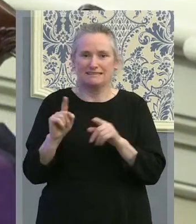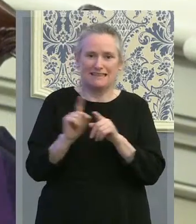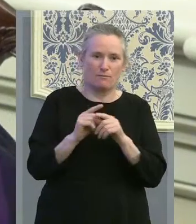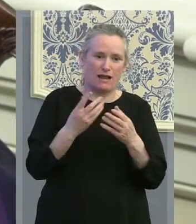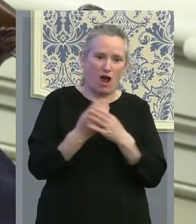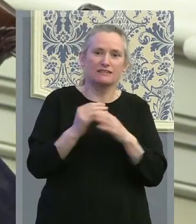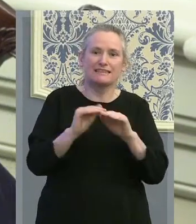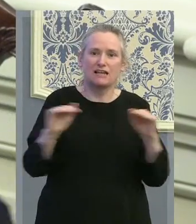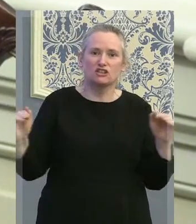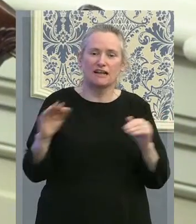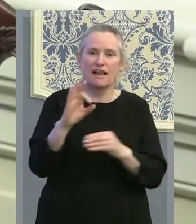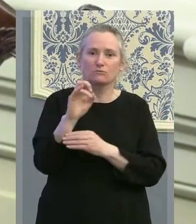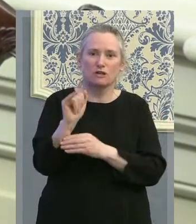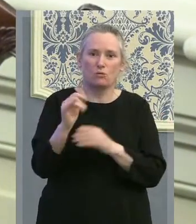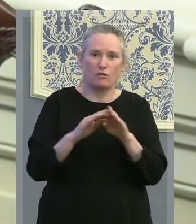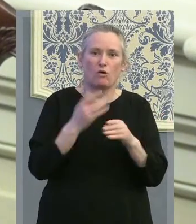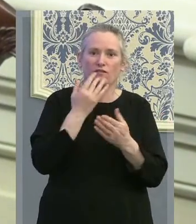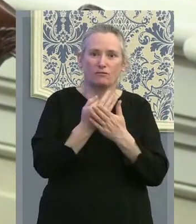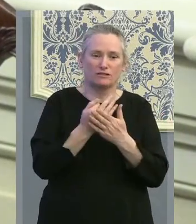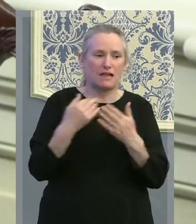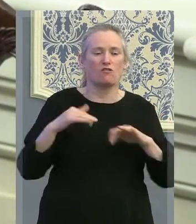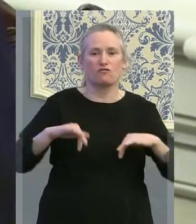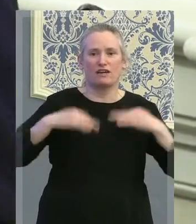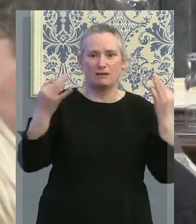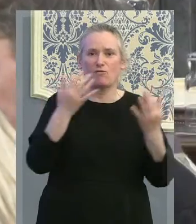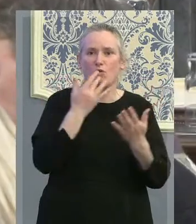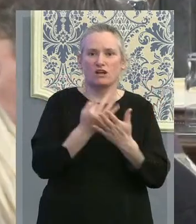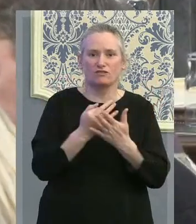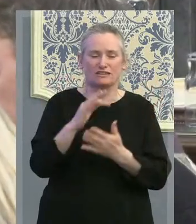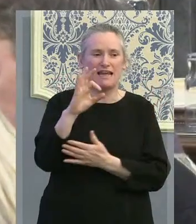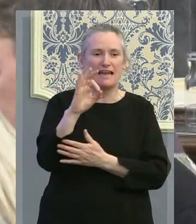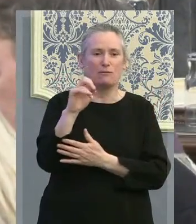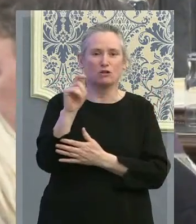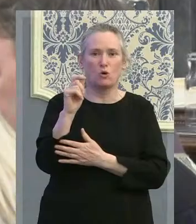and now Freeman of Waterford, Gilbert O'Sullivan.